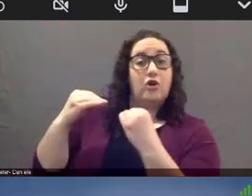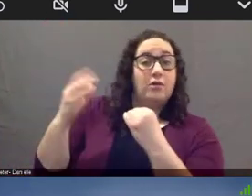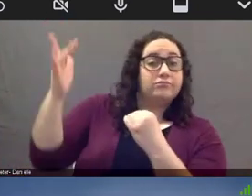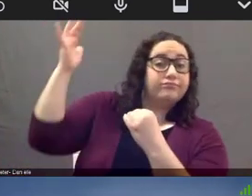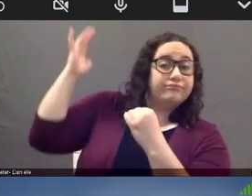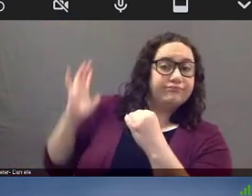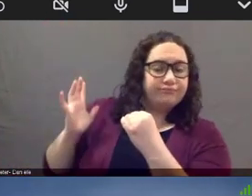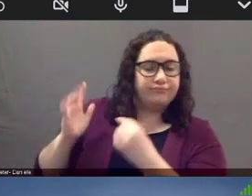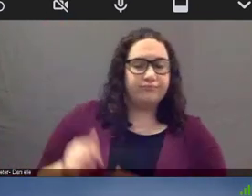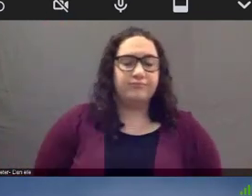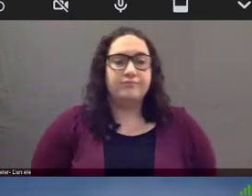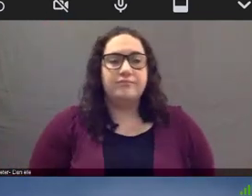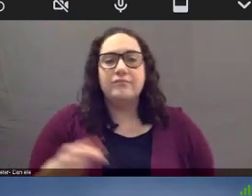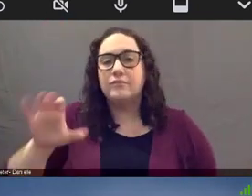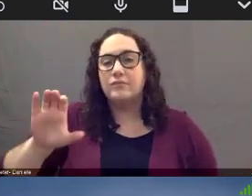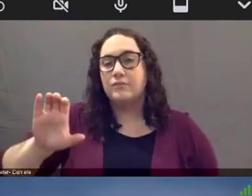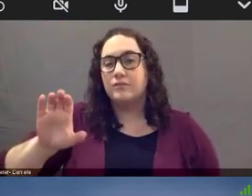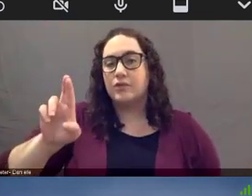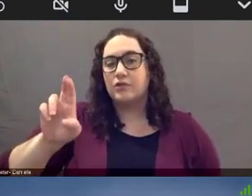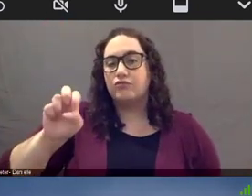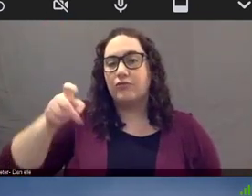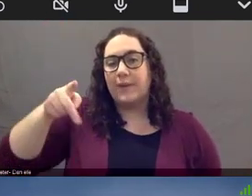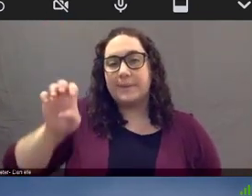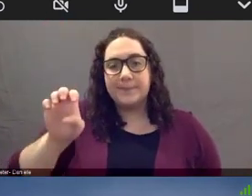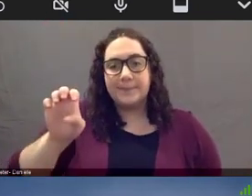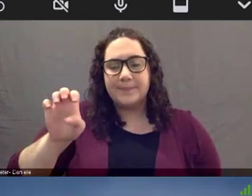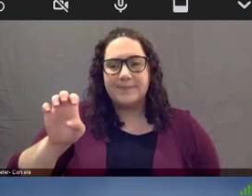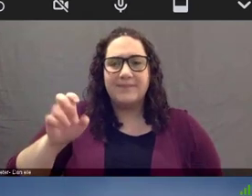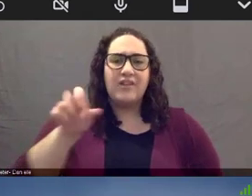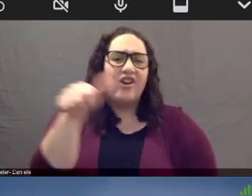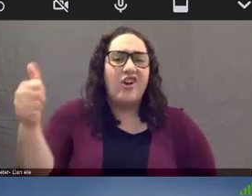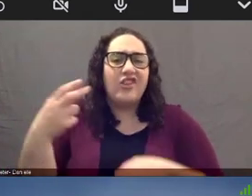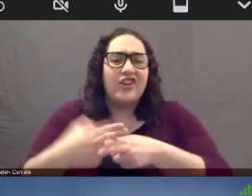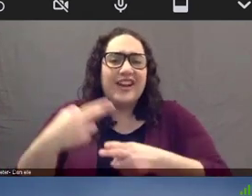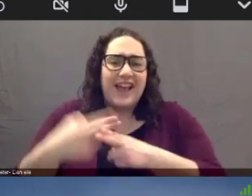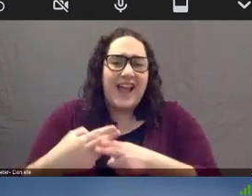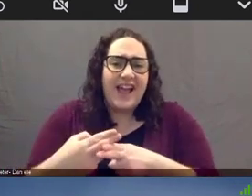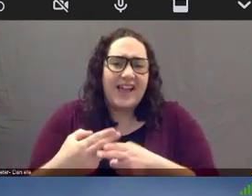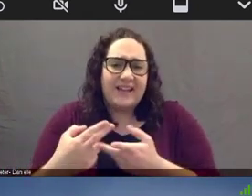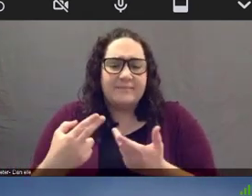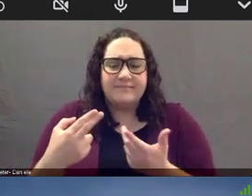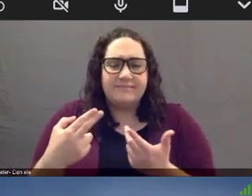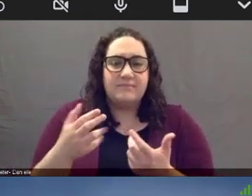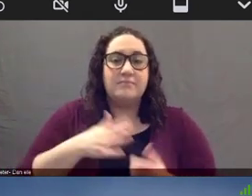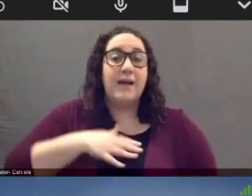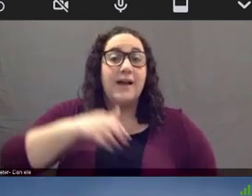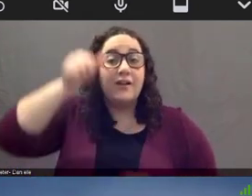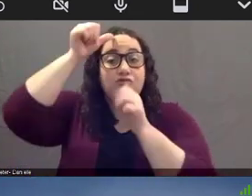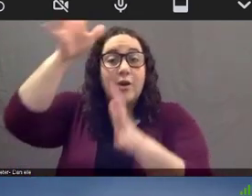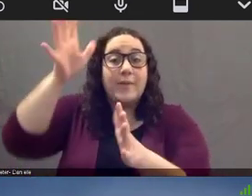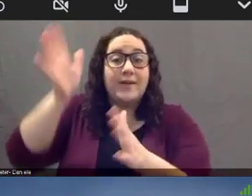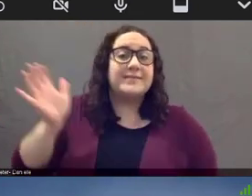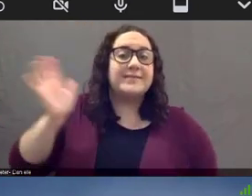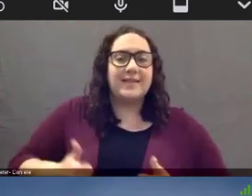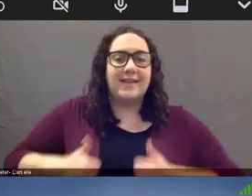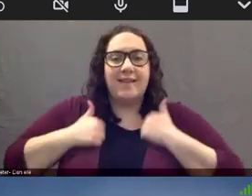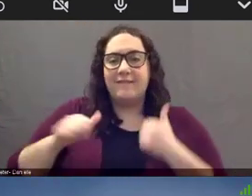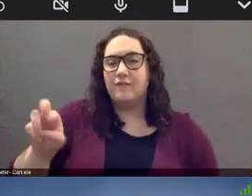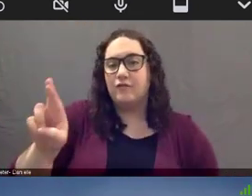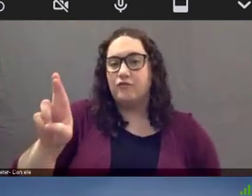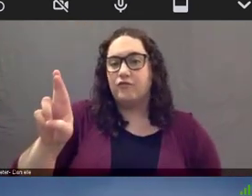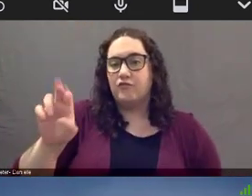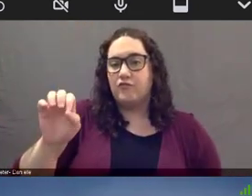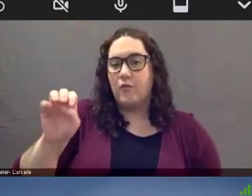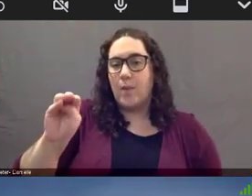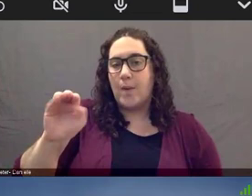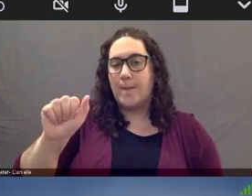German village in Romania, they would call this plăcintă. So it's kind of a very thin pancake or a crepe. Super easy to make. If you have